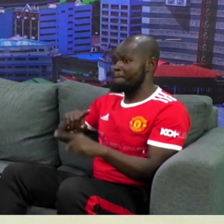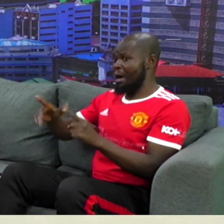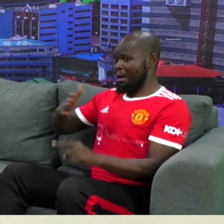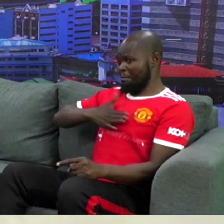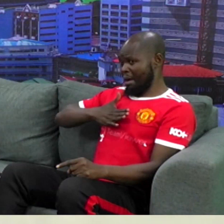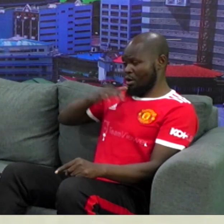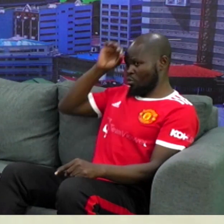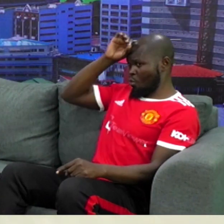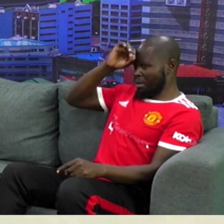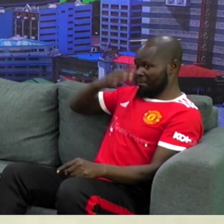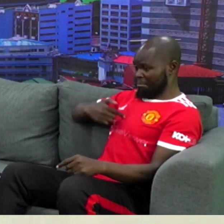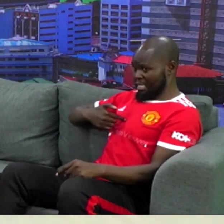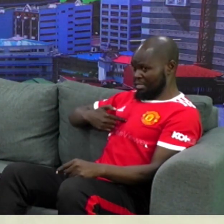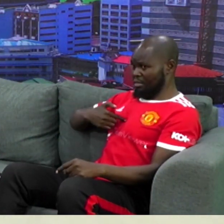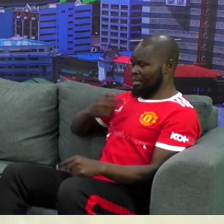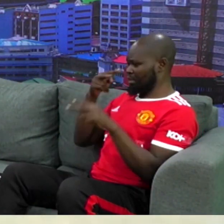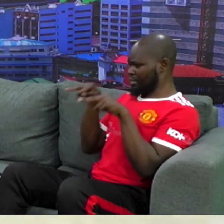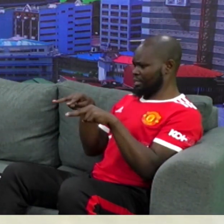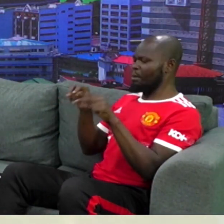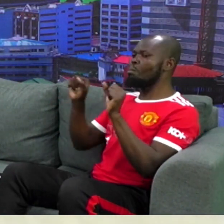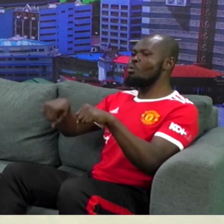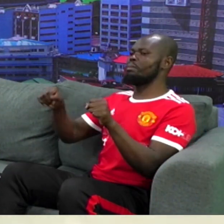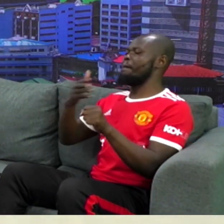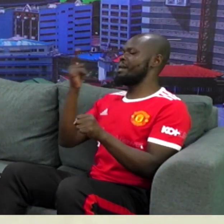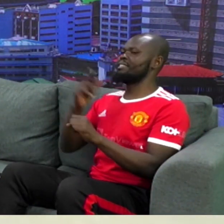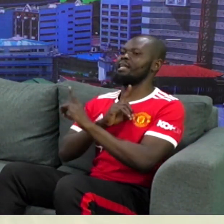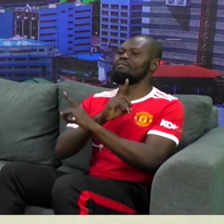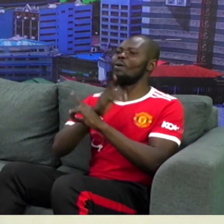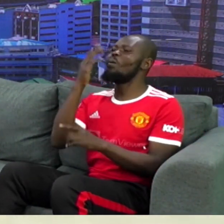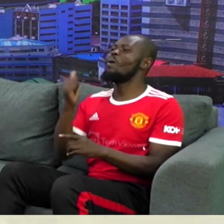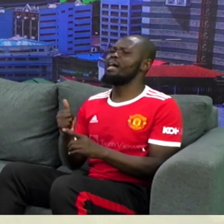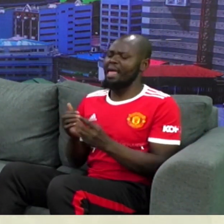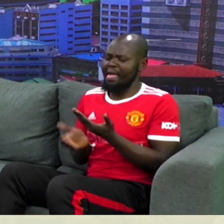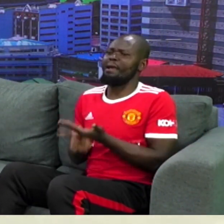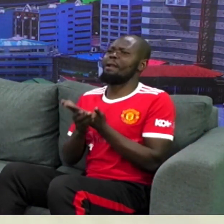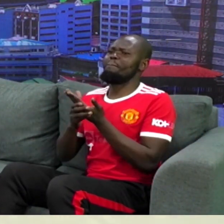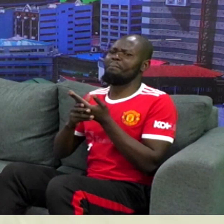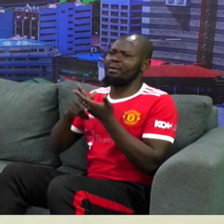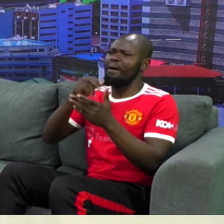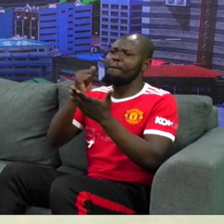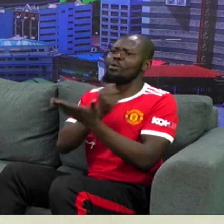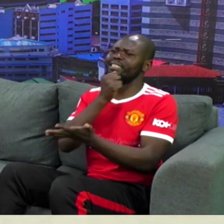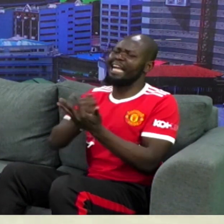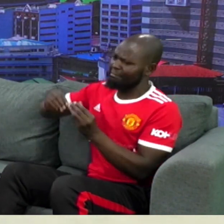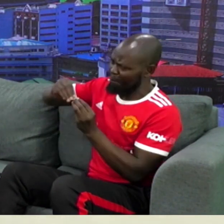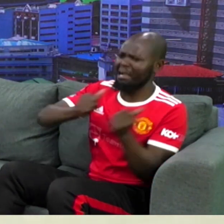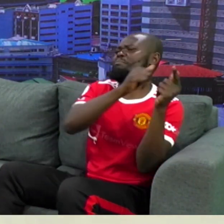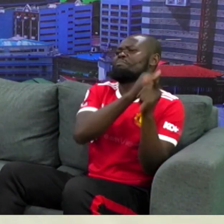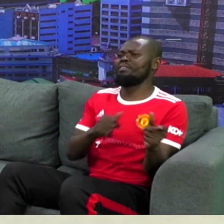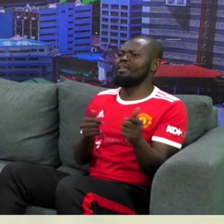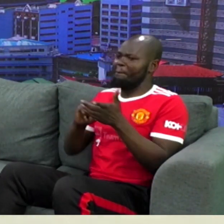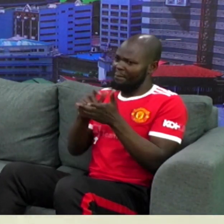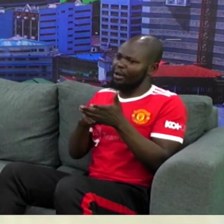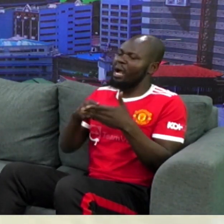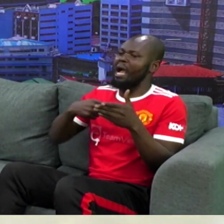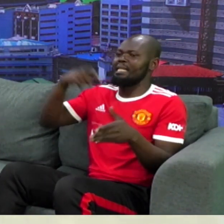The coach and their system, from my opinion, I see it is possible if they revamp and really